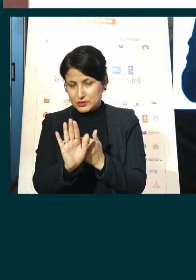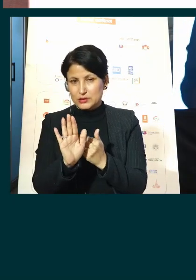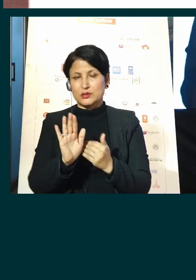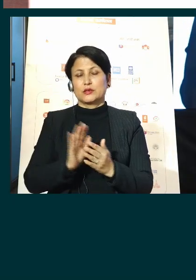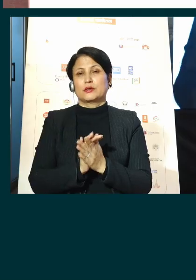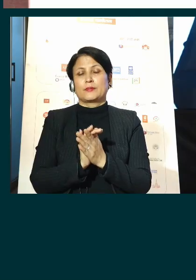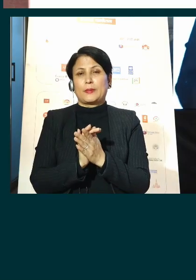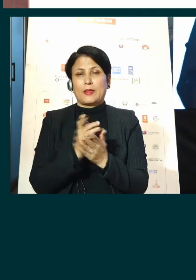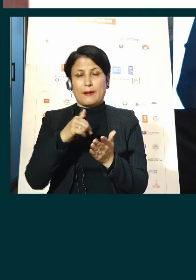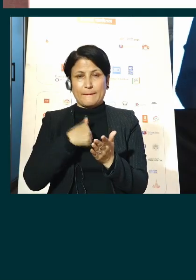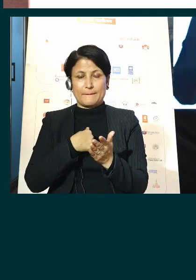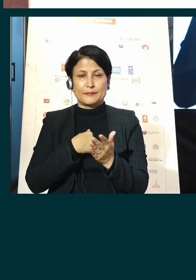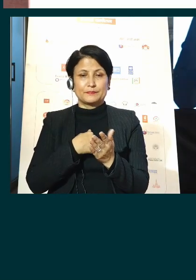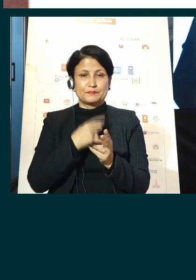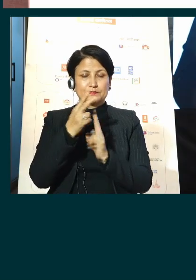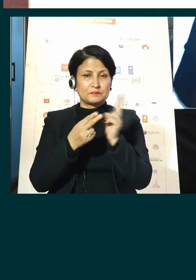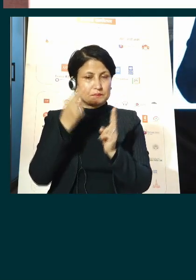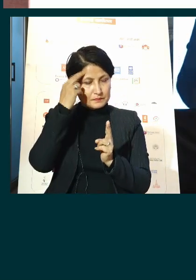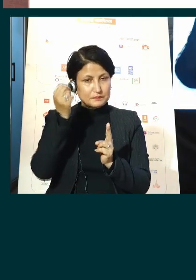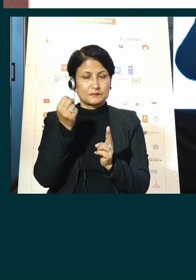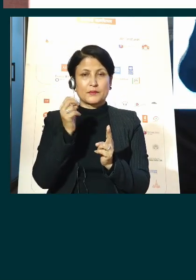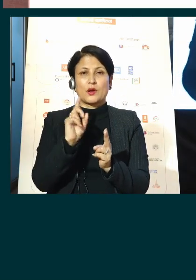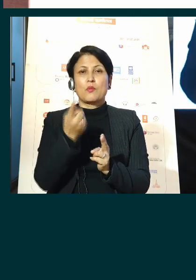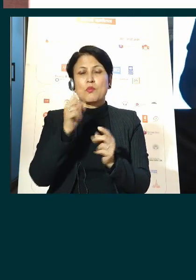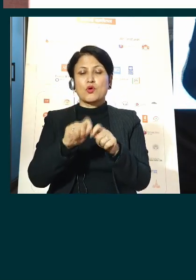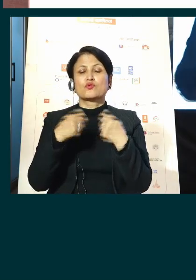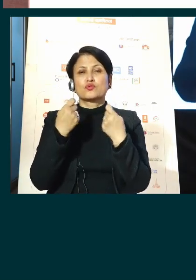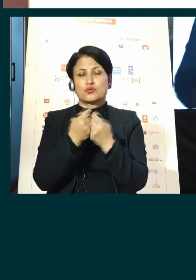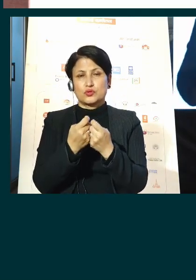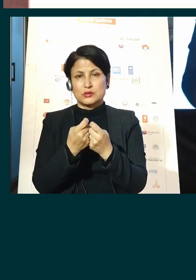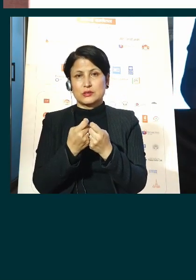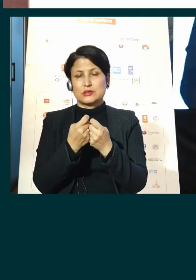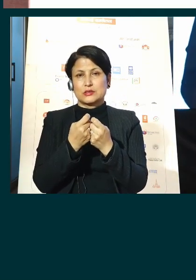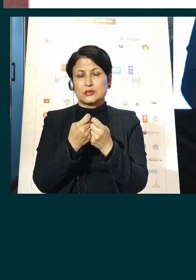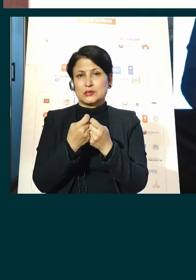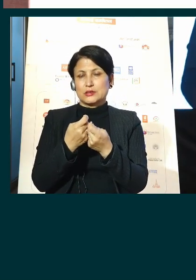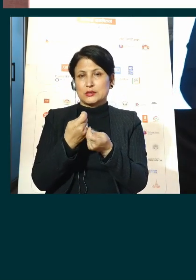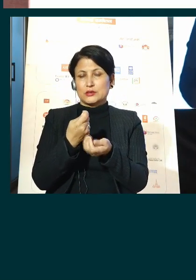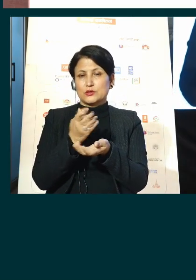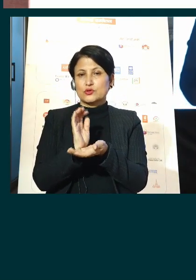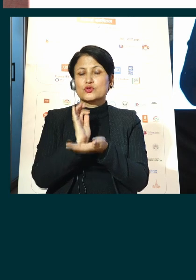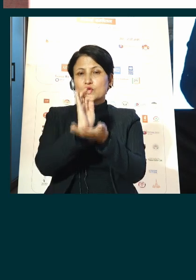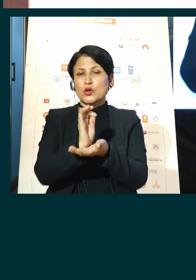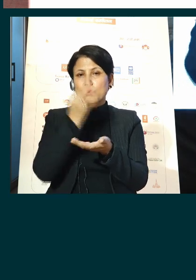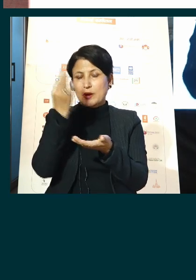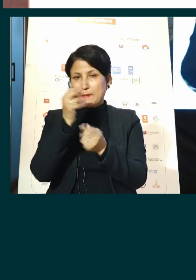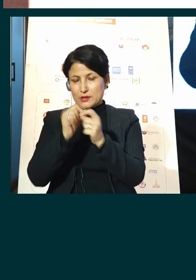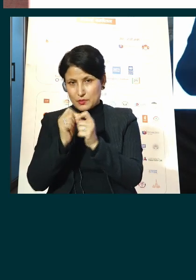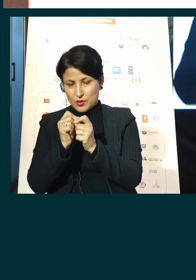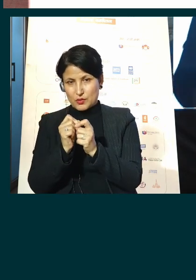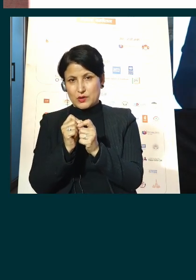what we started to find was that first, creating an enabling environment is critical to menstrual